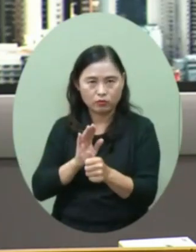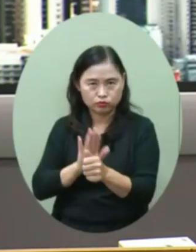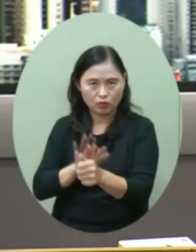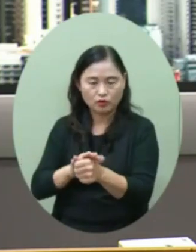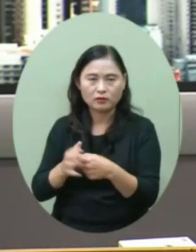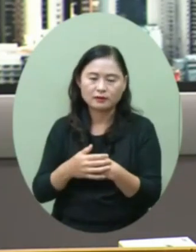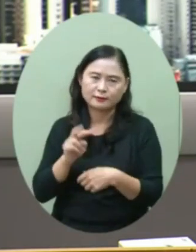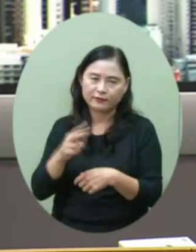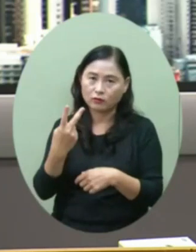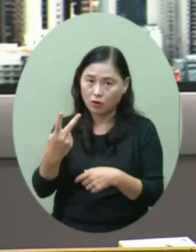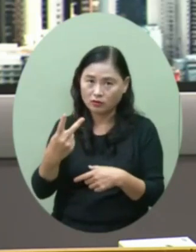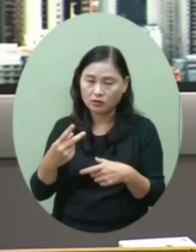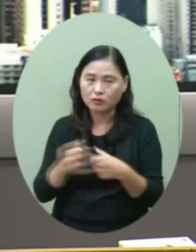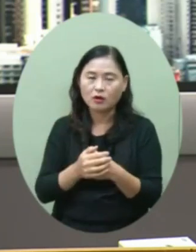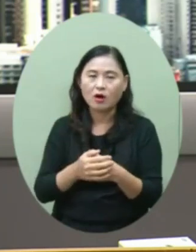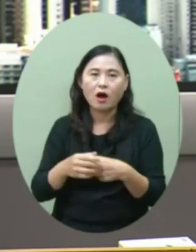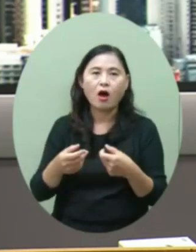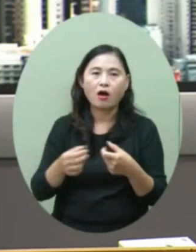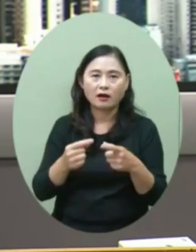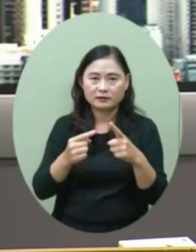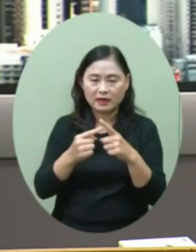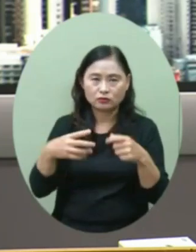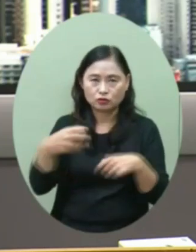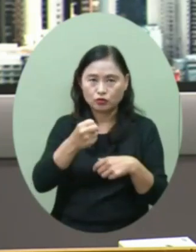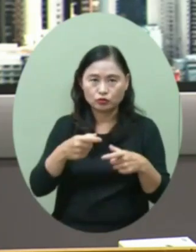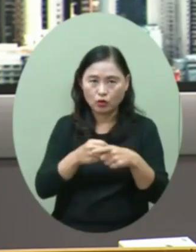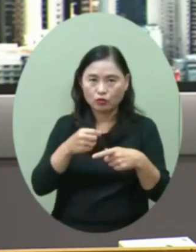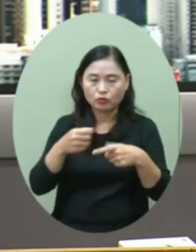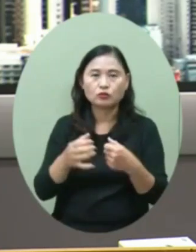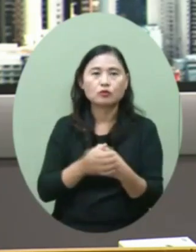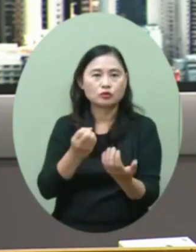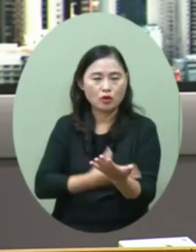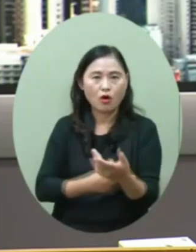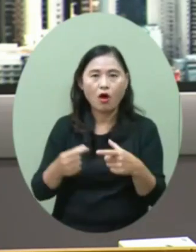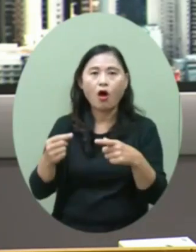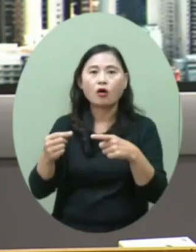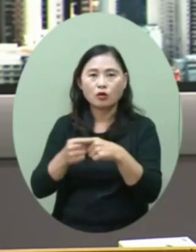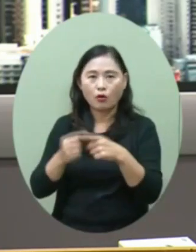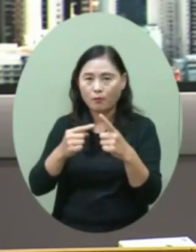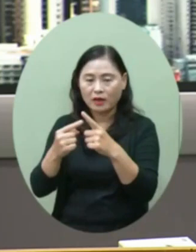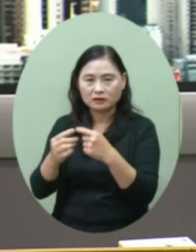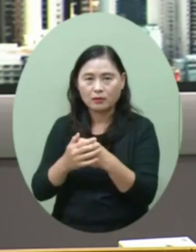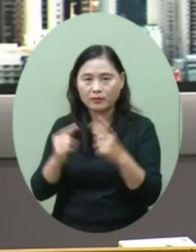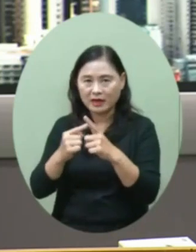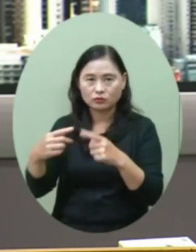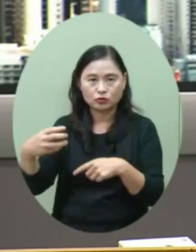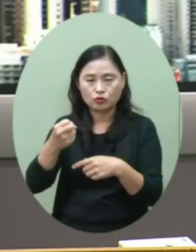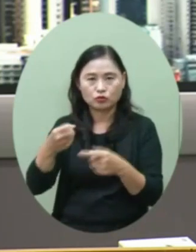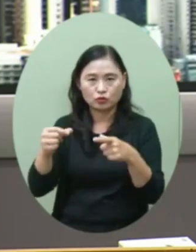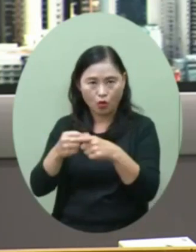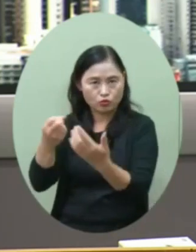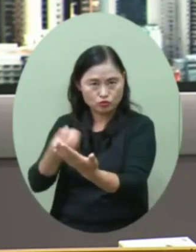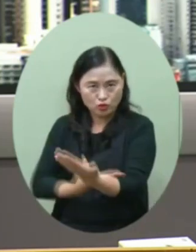ICCPR, it does clearly specify that some of the rights to be exercised by the individuals could be